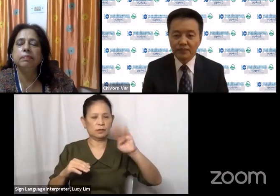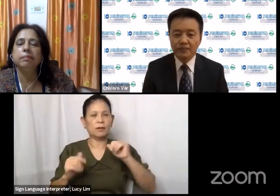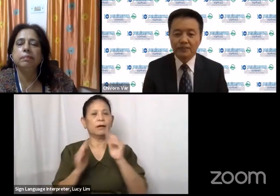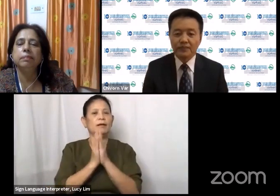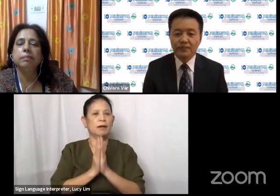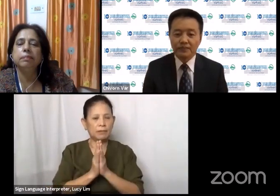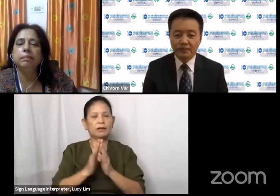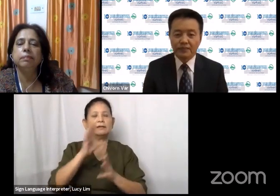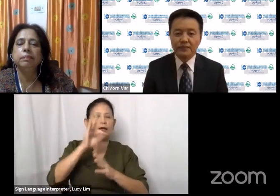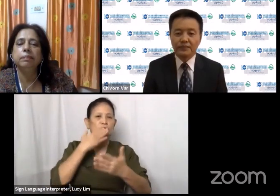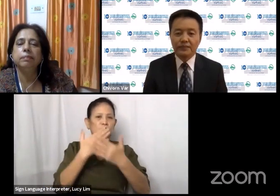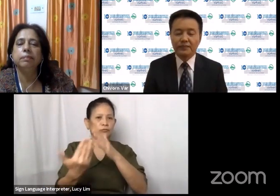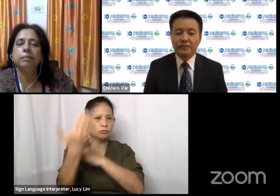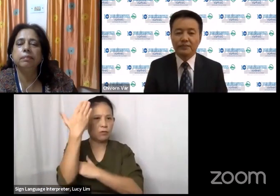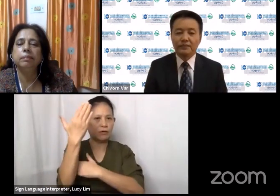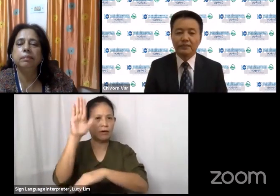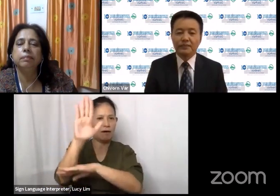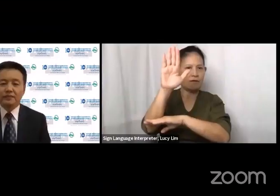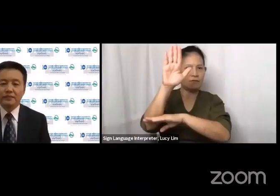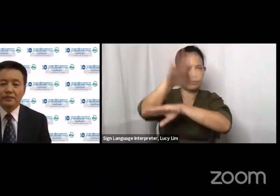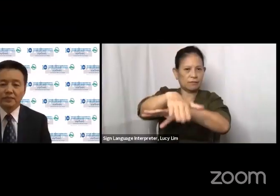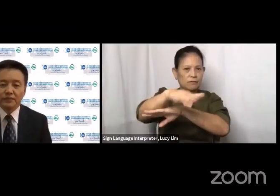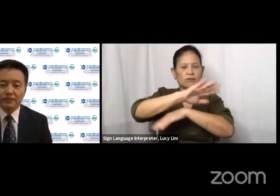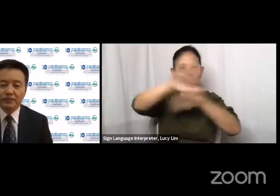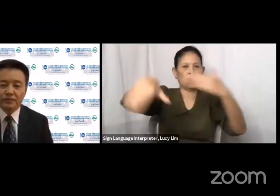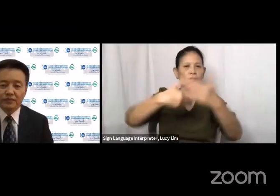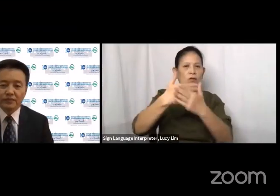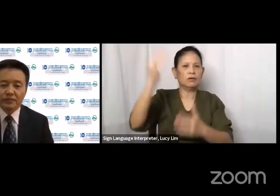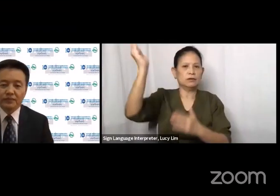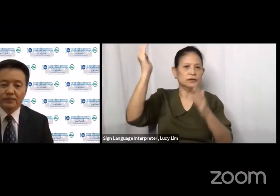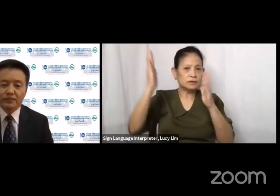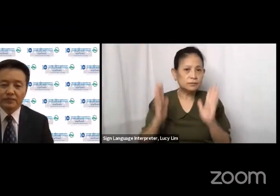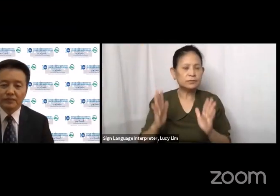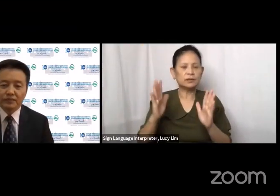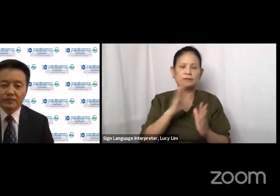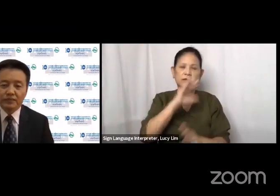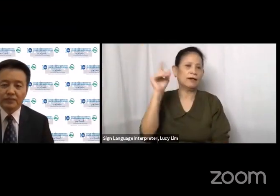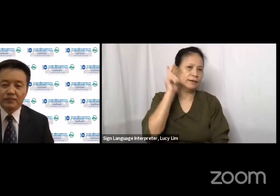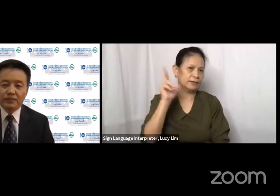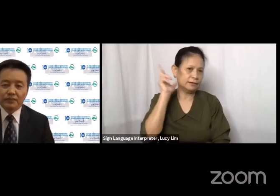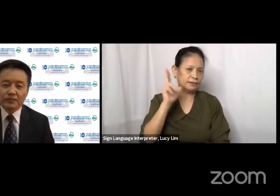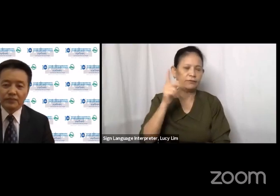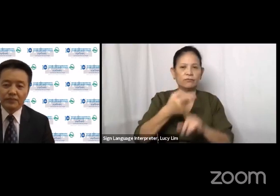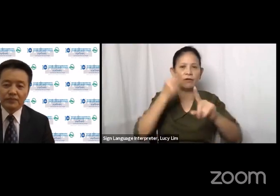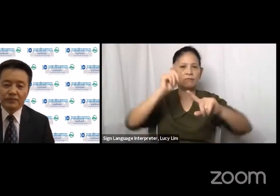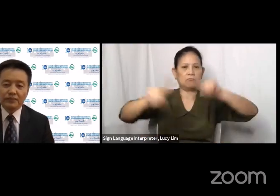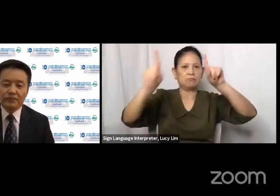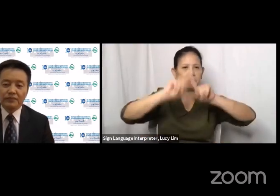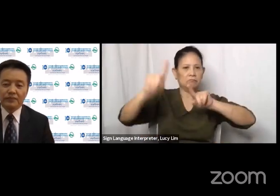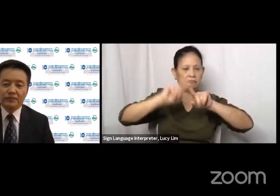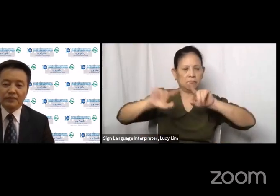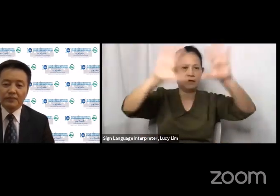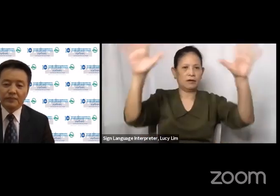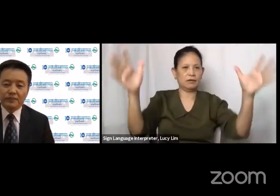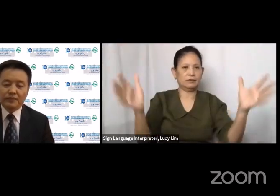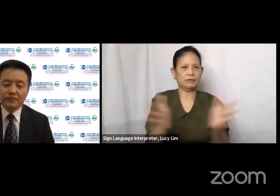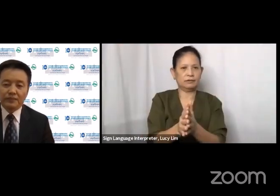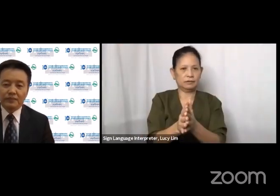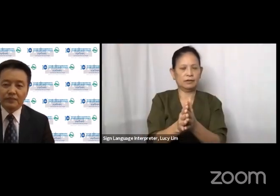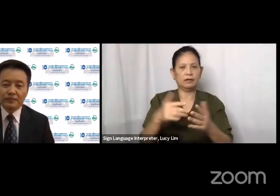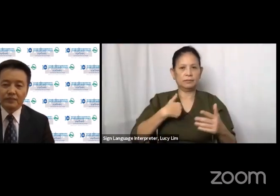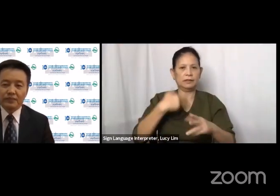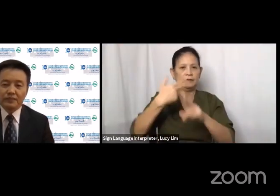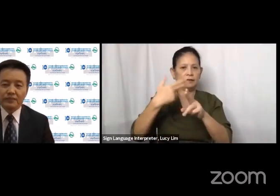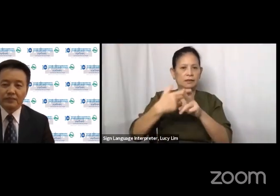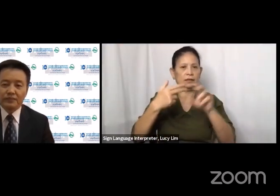very good morning, good afternoon, and good evening to all the speakers, guests, and listeners who are from different parts of the world. I am Situ Sreshta